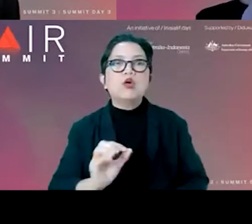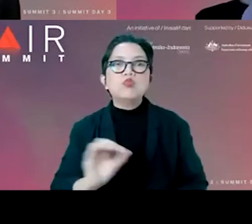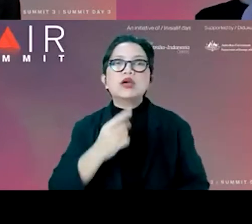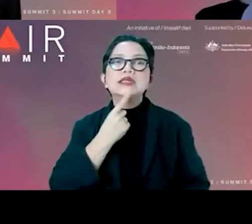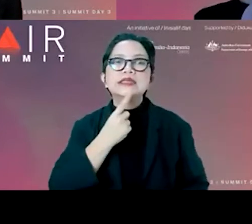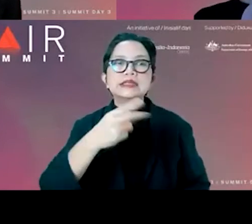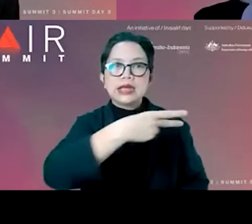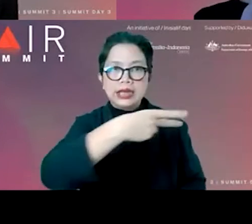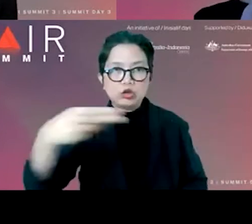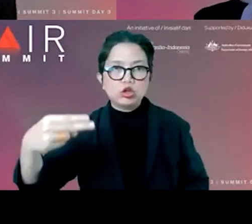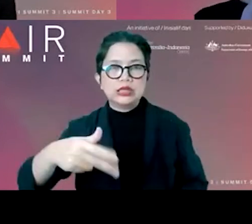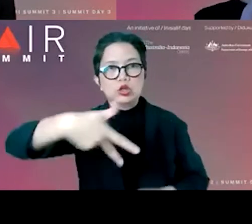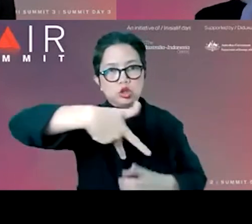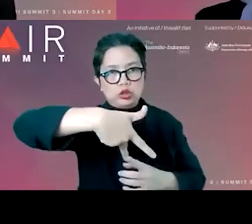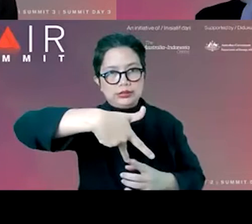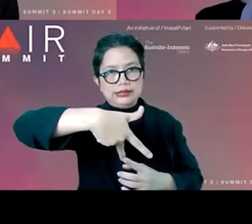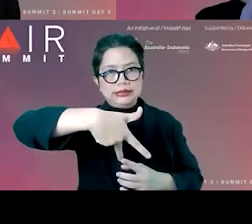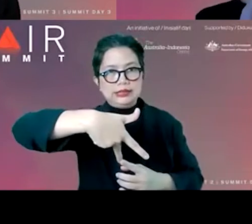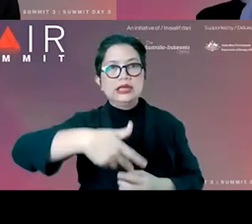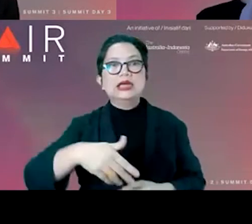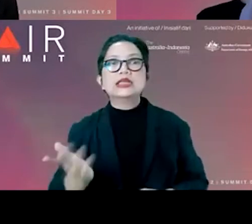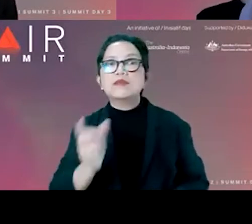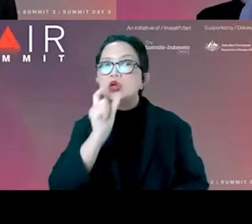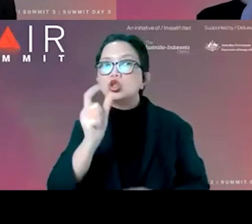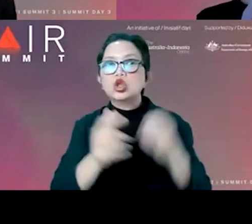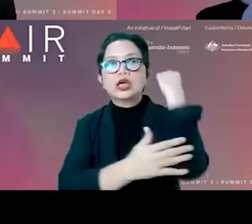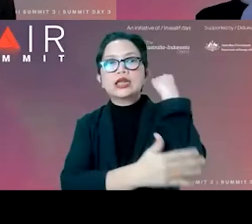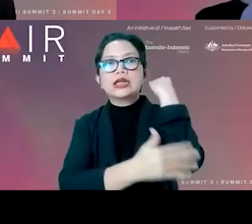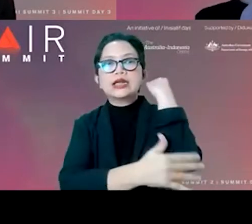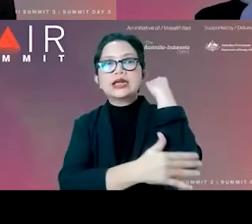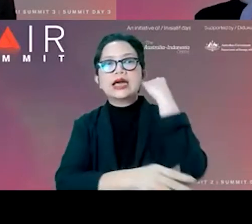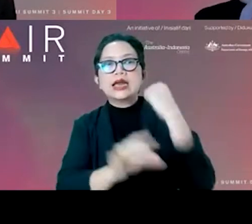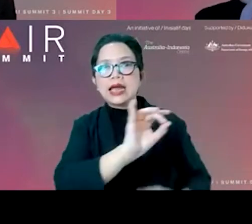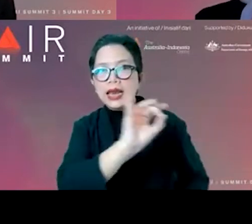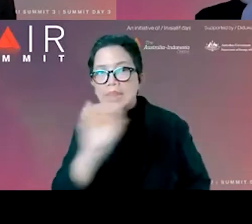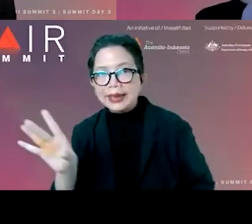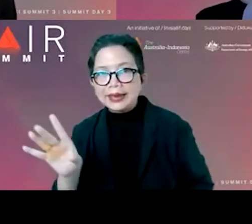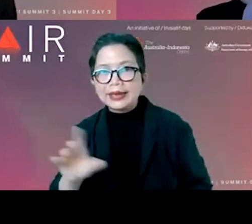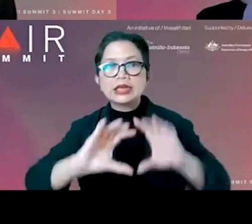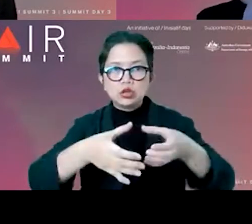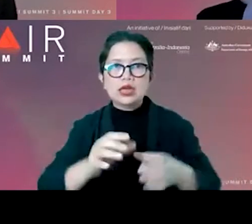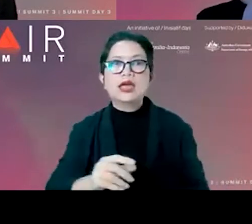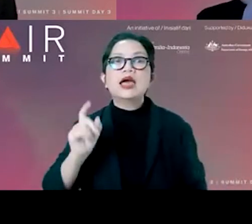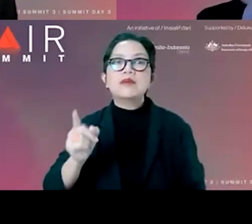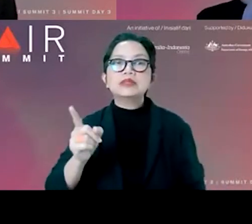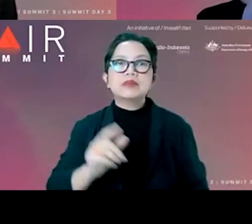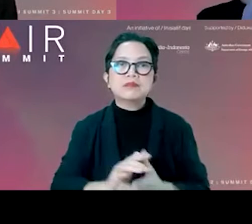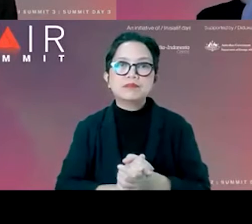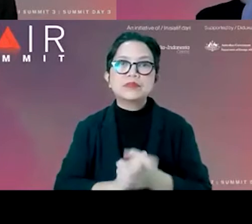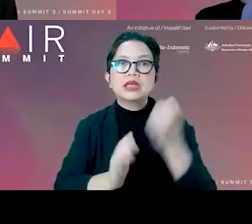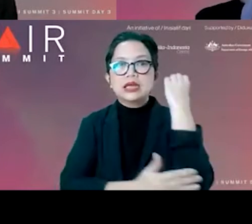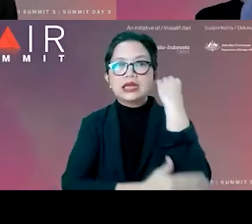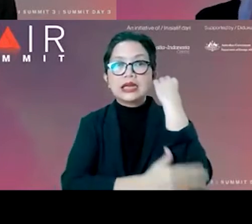also for other countries and other provinces in the world, because countries that control the pandemic better